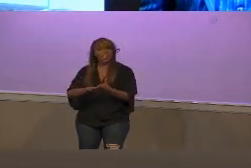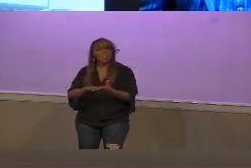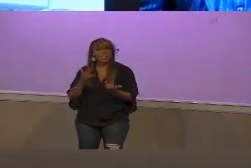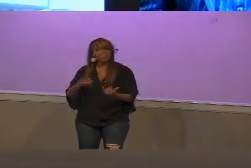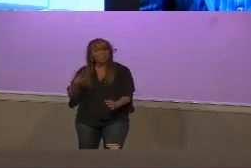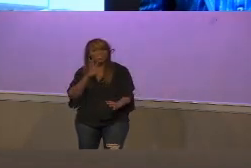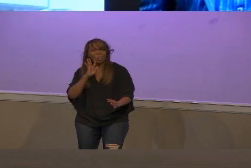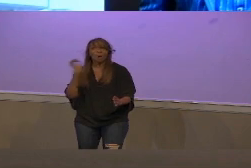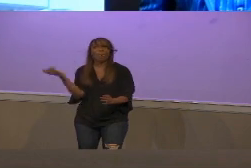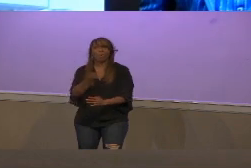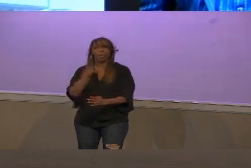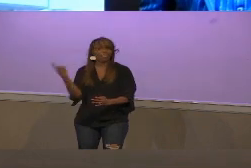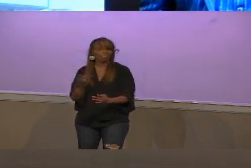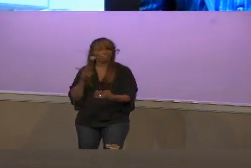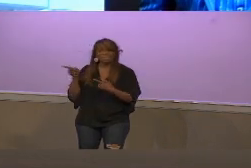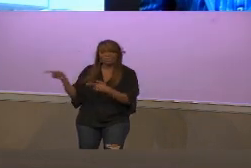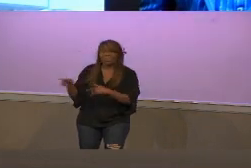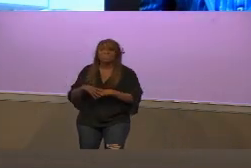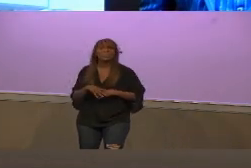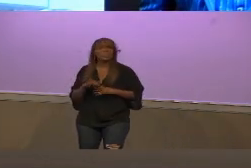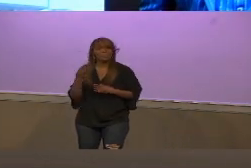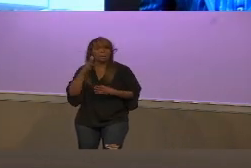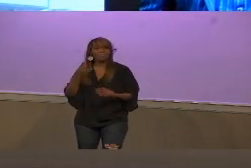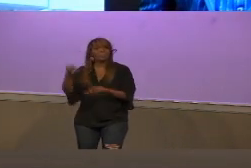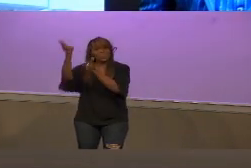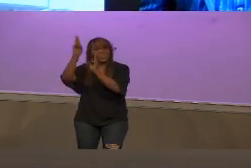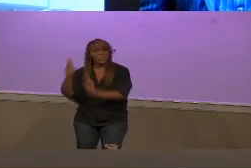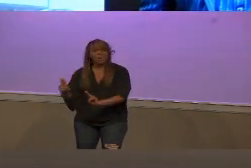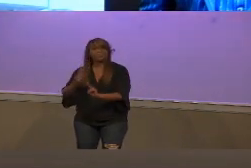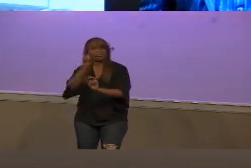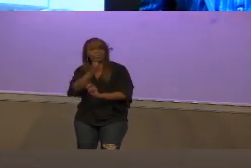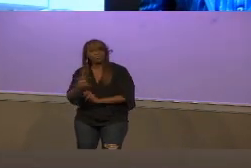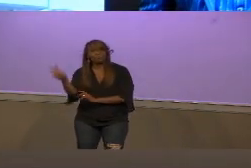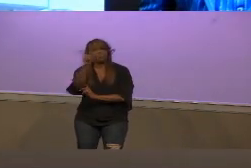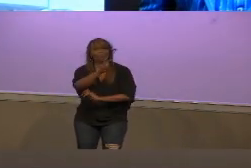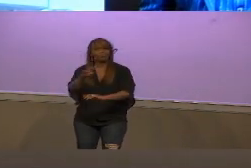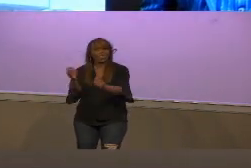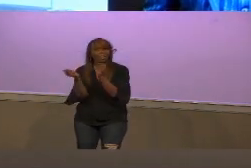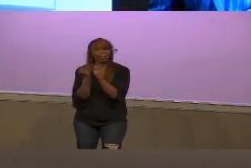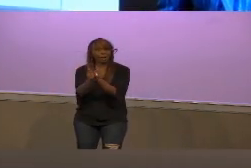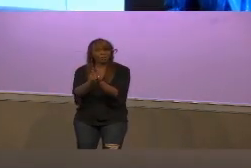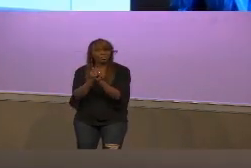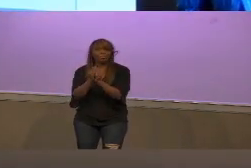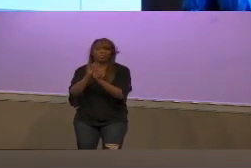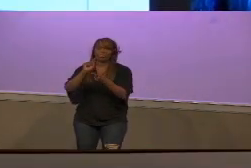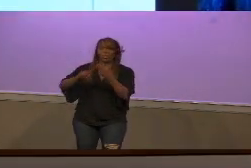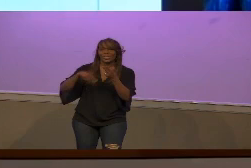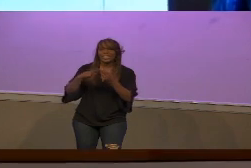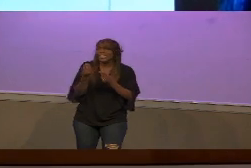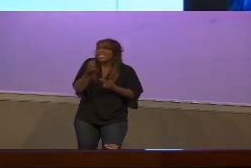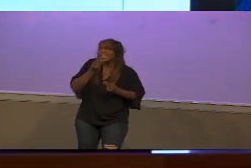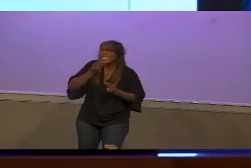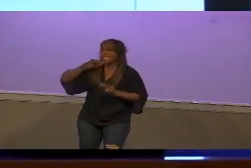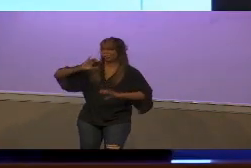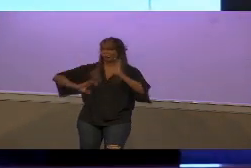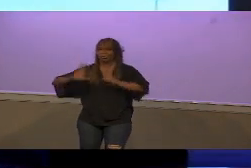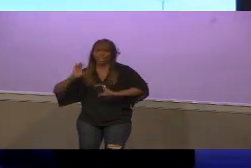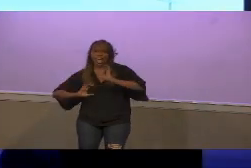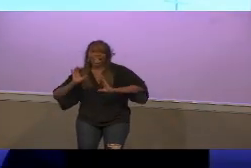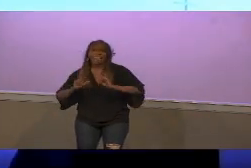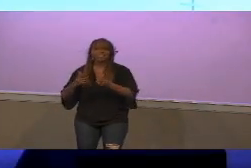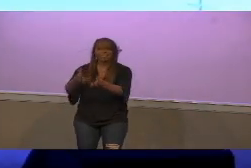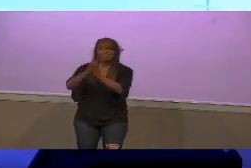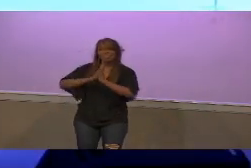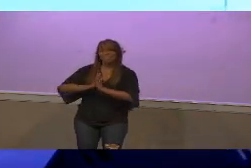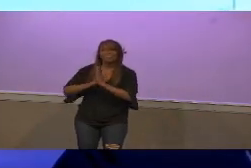talk about them all the time. We've had the privilege of traveling together. We've had the privilege of eating together. We've had the privilege of